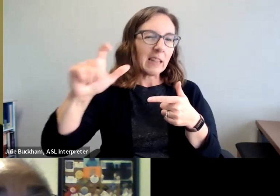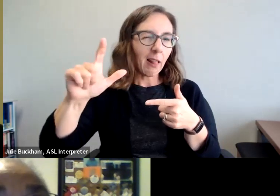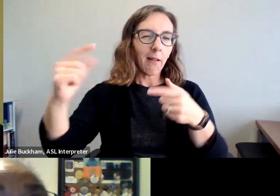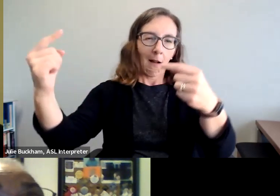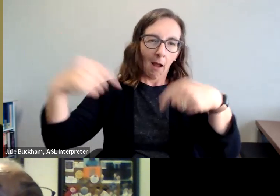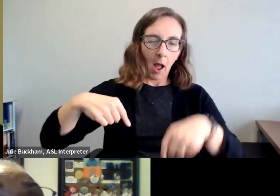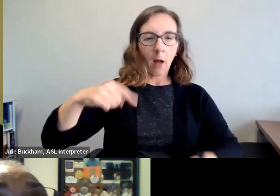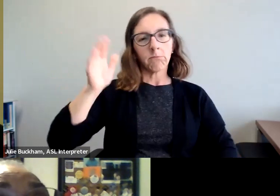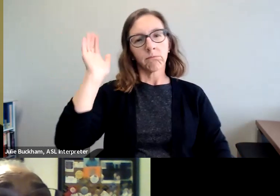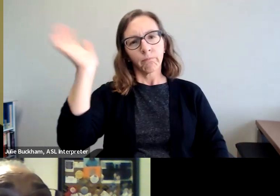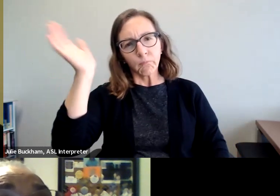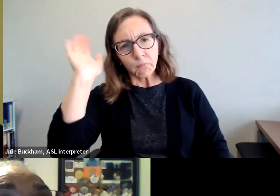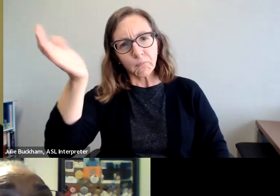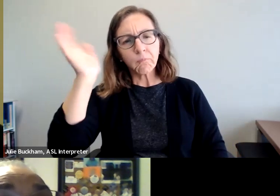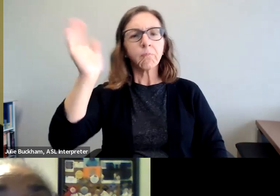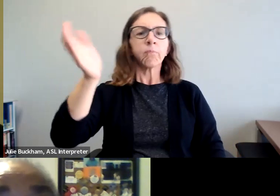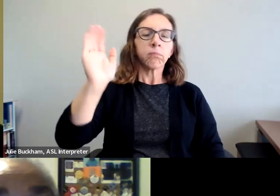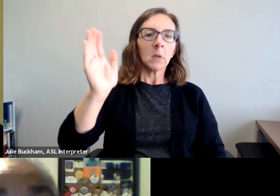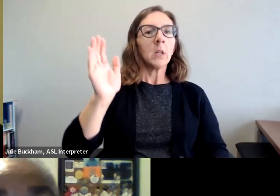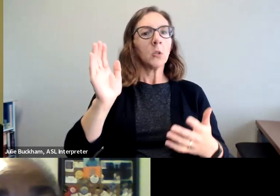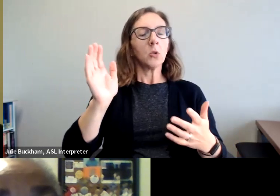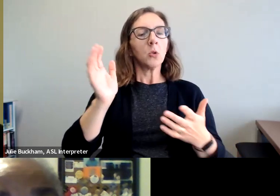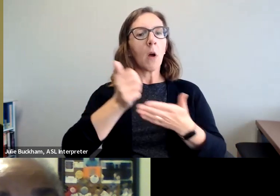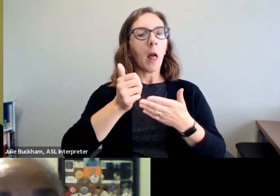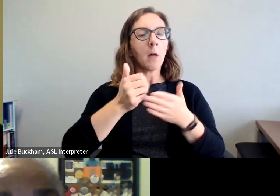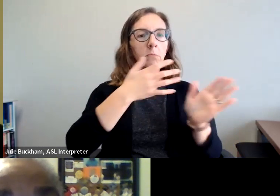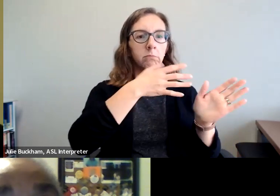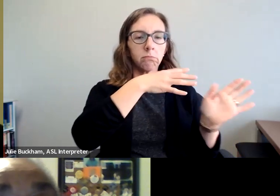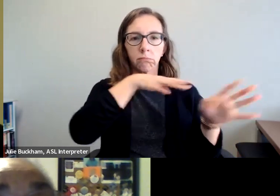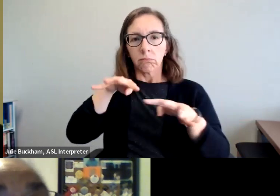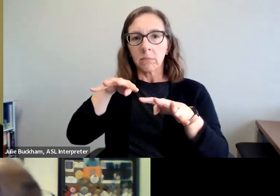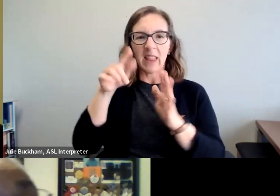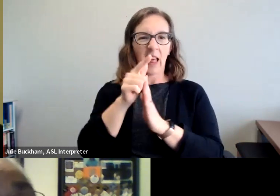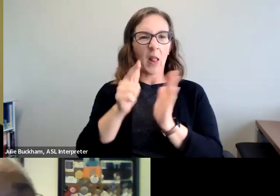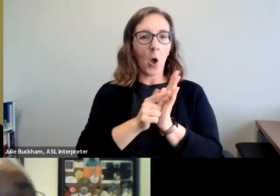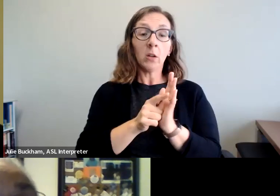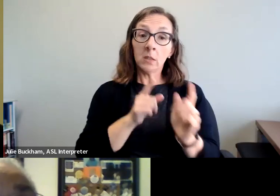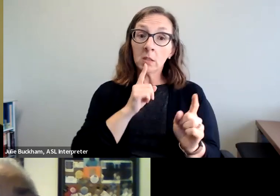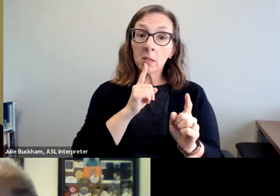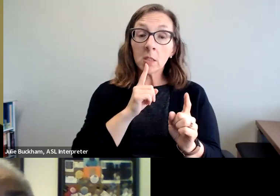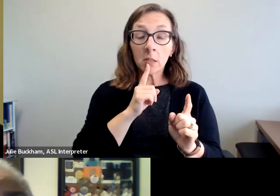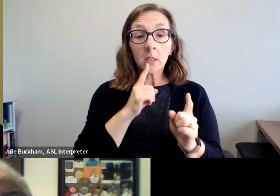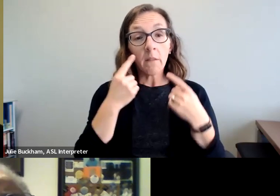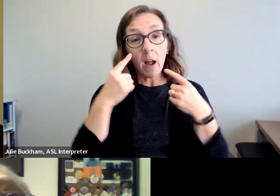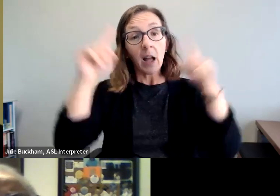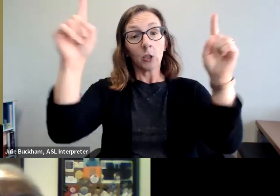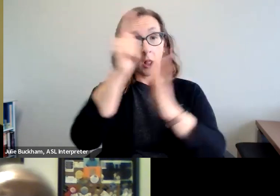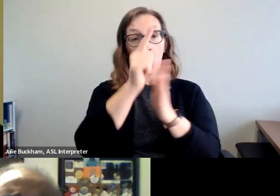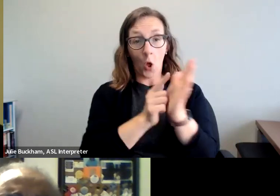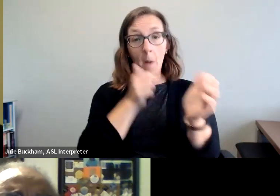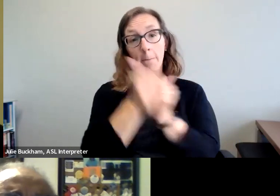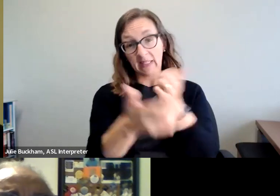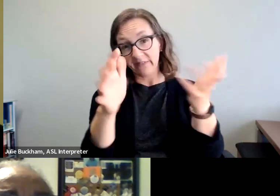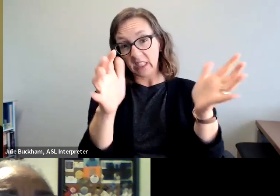so forth, to bring attention to that particular law. Eventually, the law was passed. As